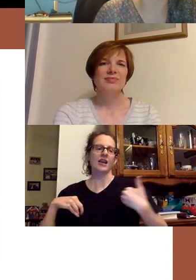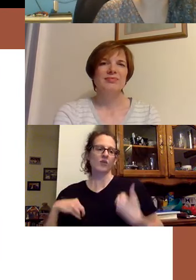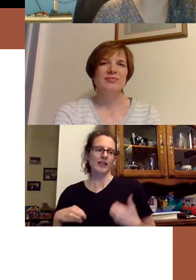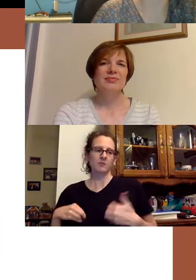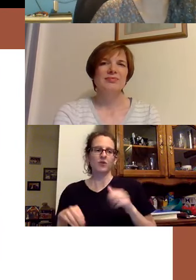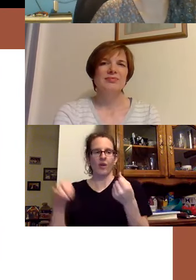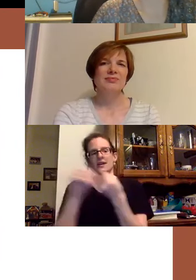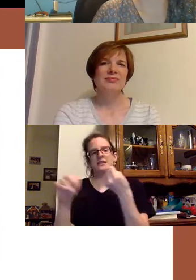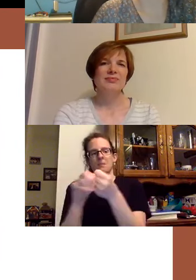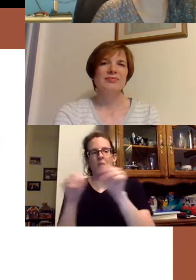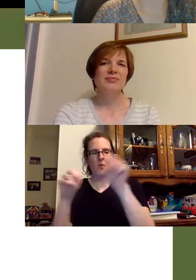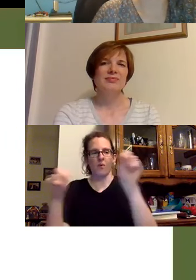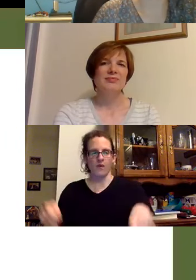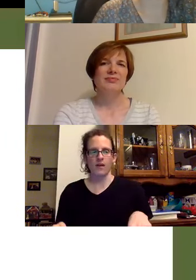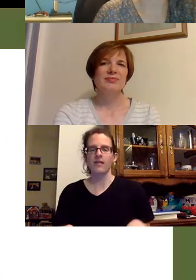support.